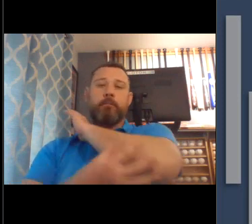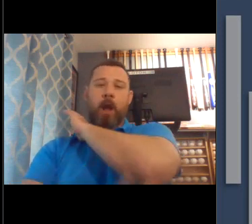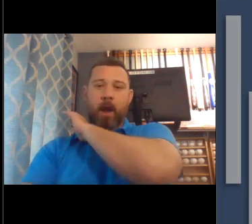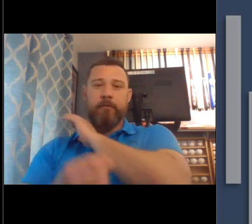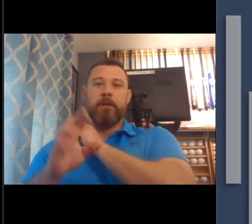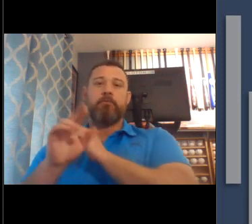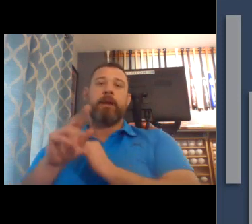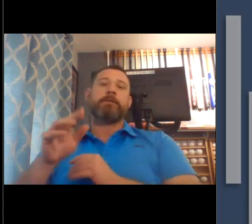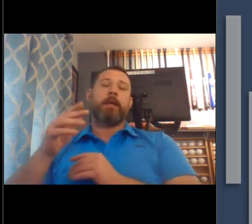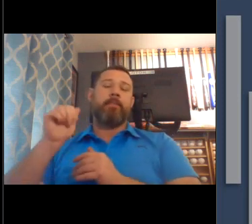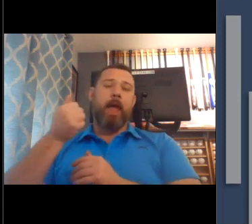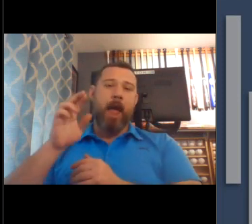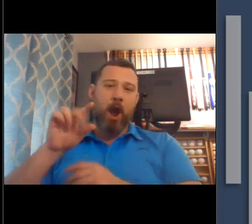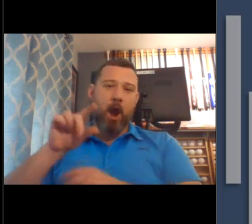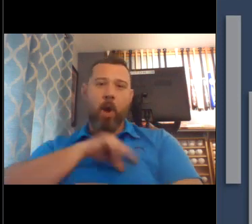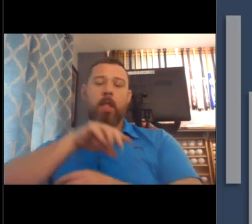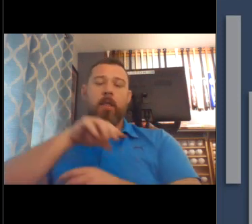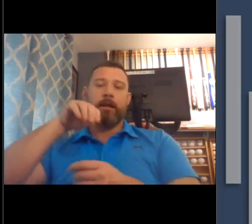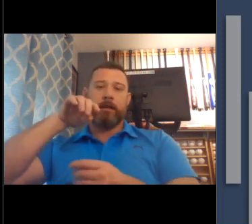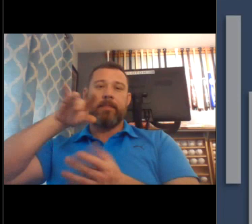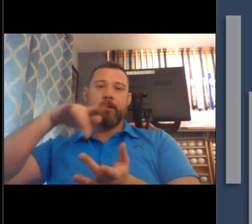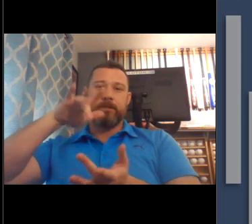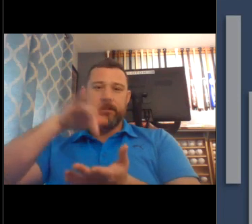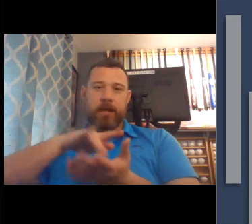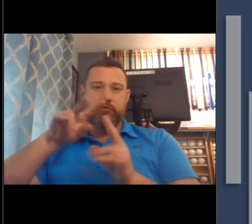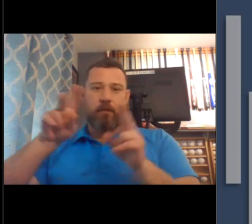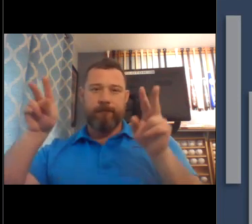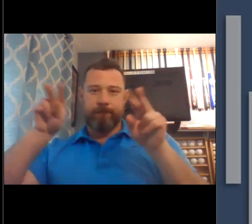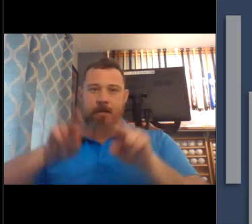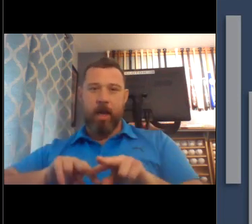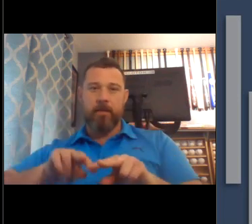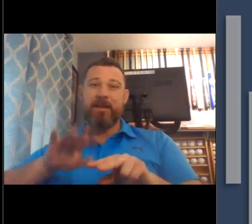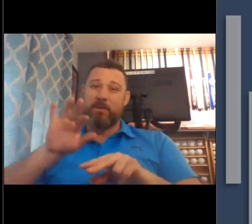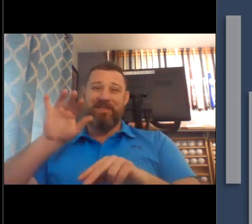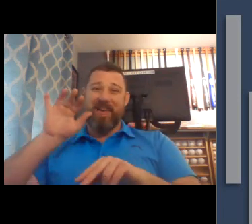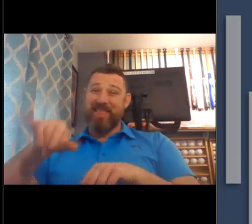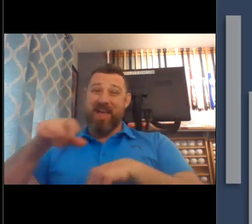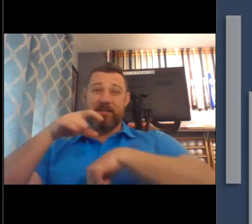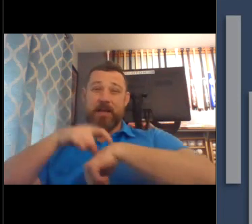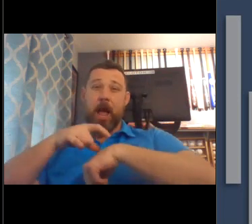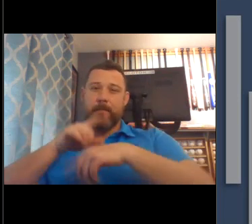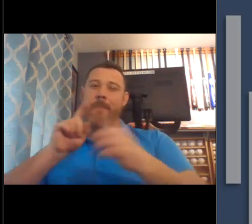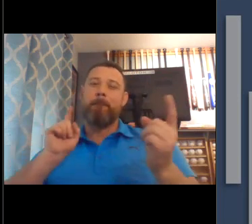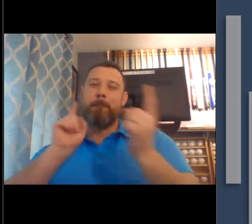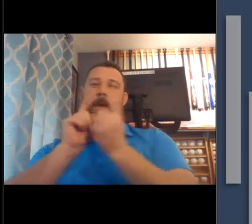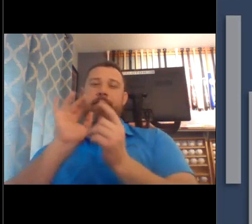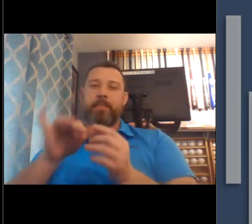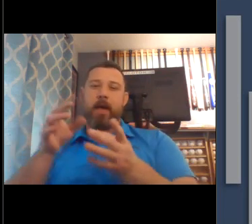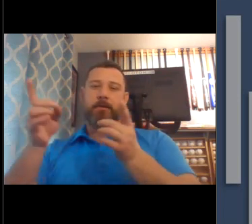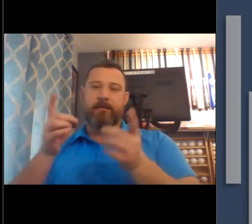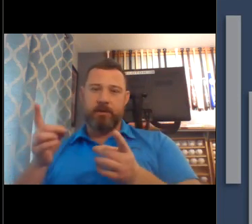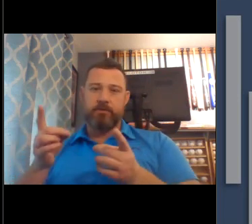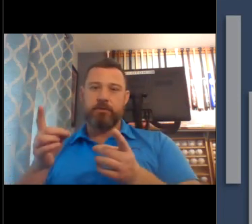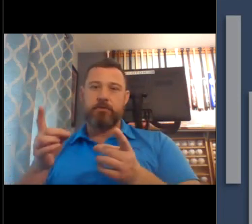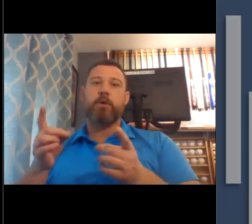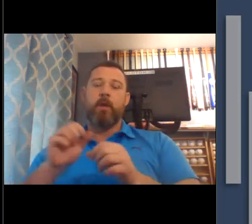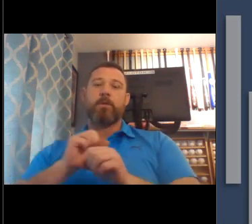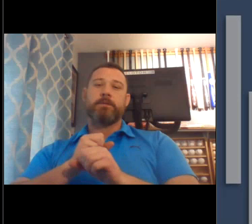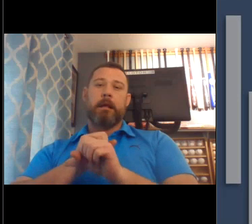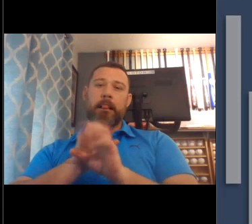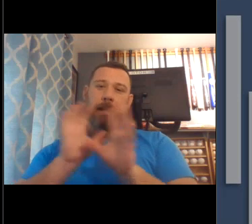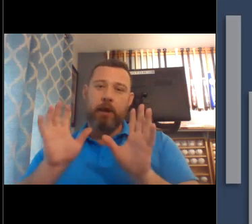area in the Central Valley, you know, certainly at that time met that definition. And so there was a clear policy call to